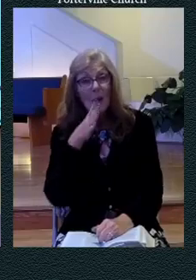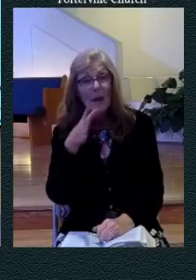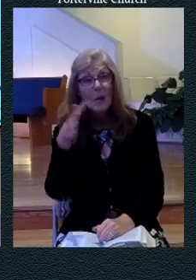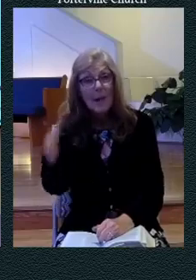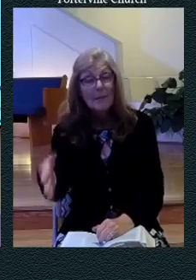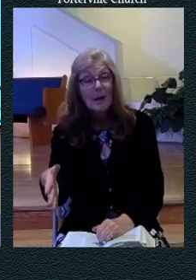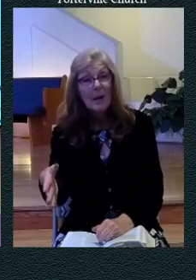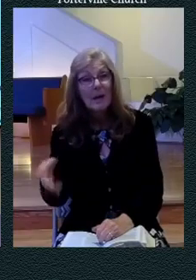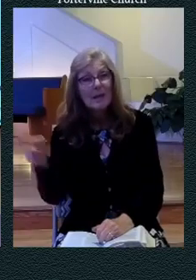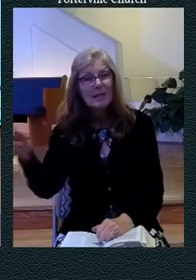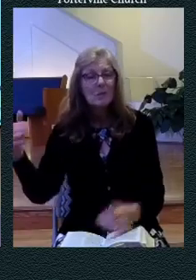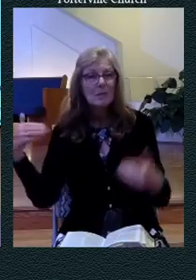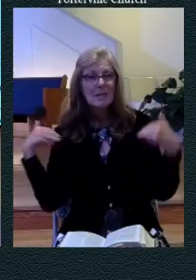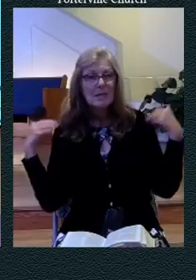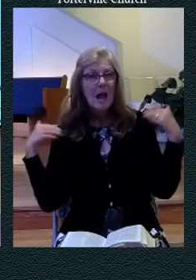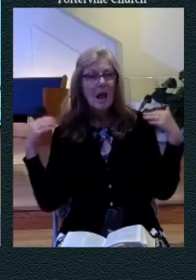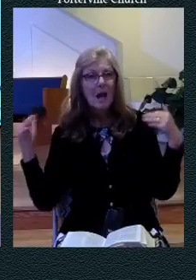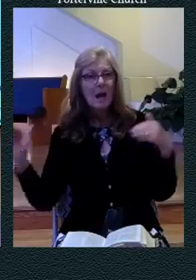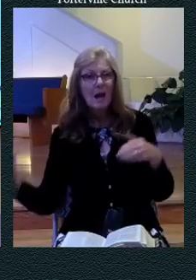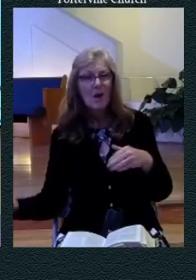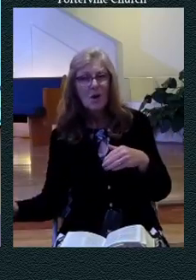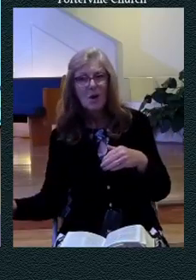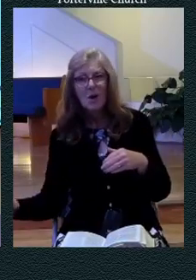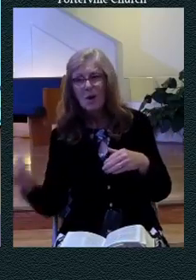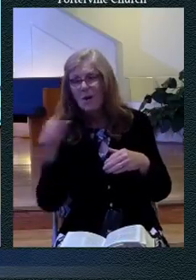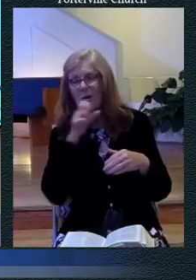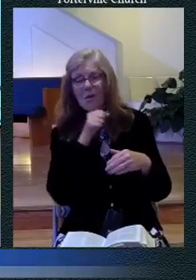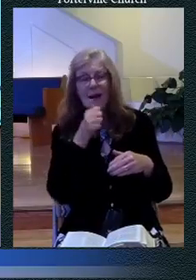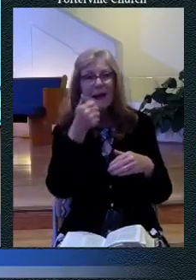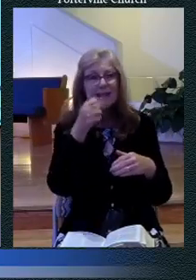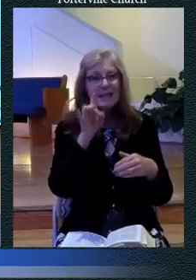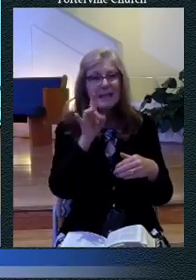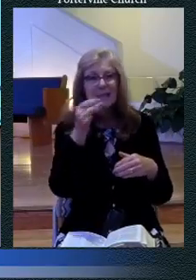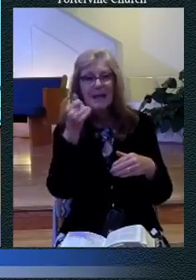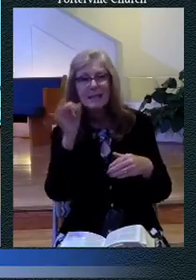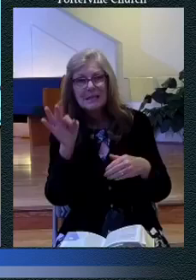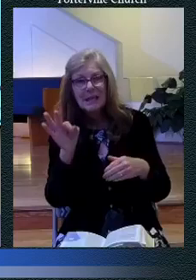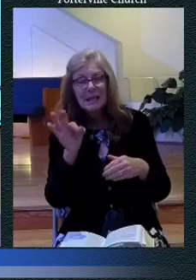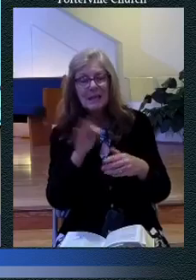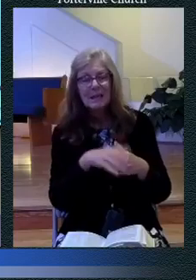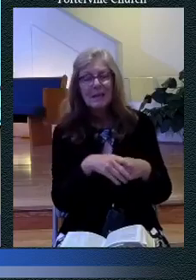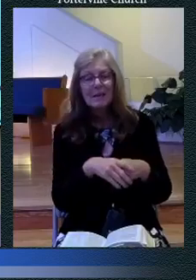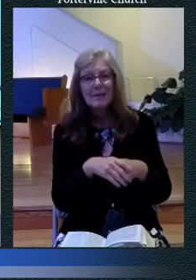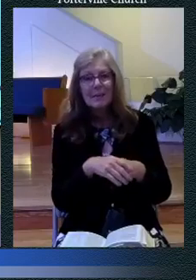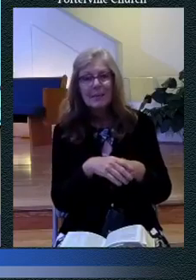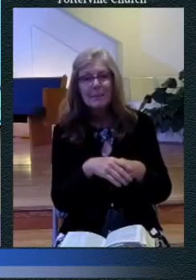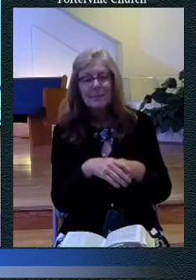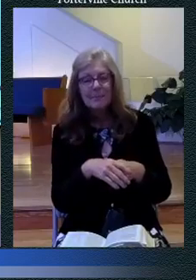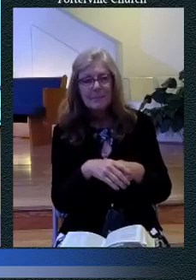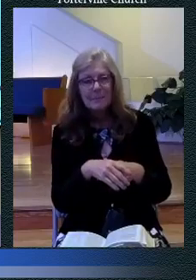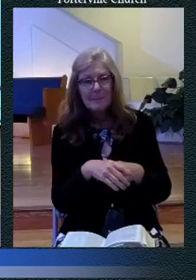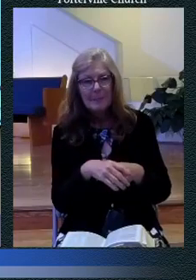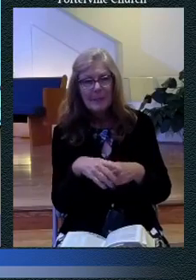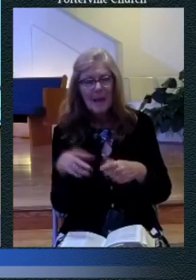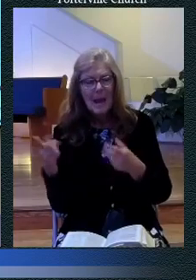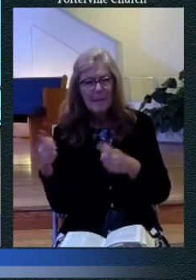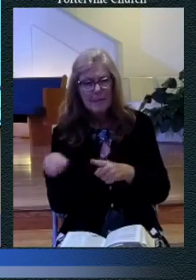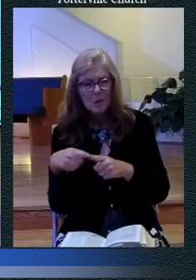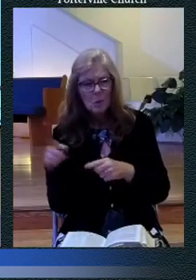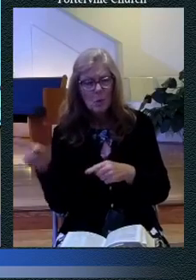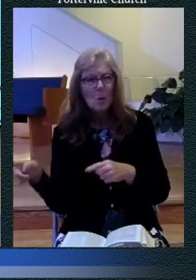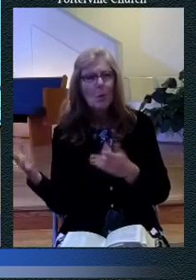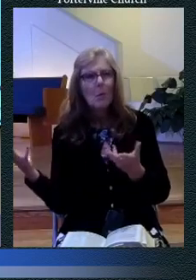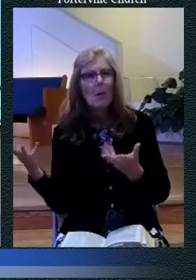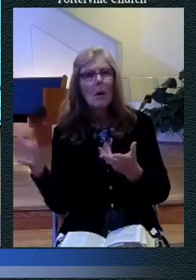As a young girl, I don't know, 18, 19, I don't know how old she was when this happened,